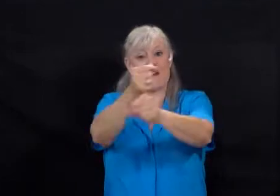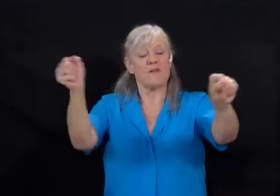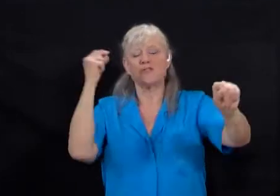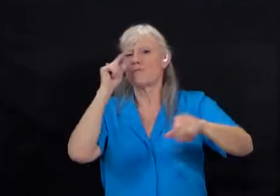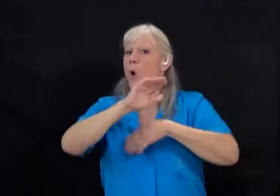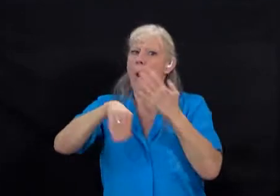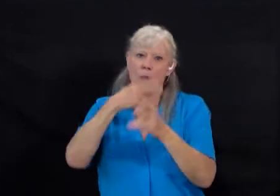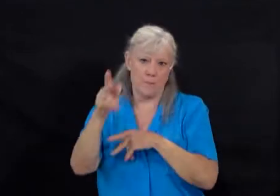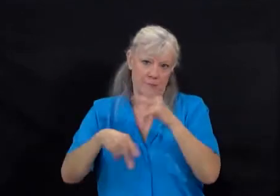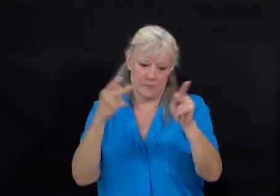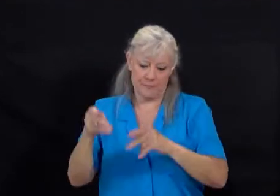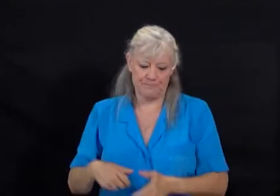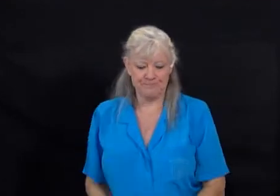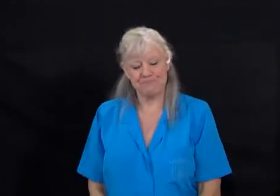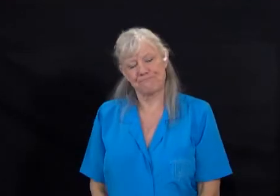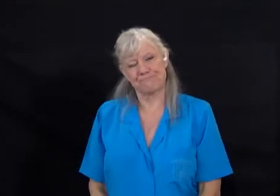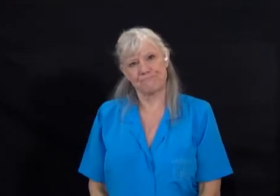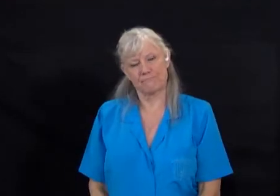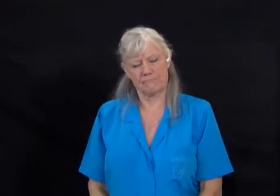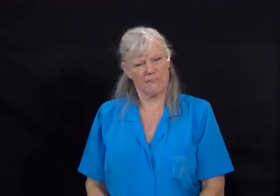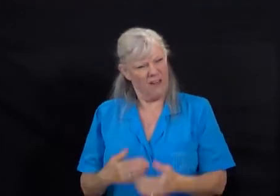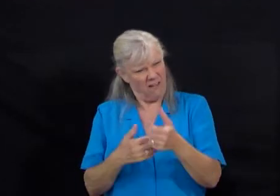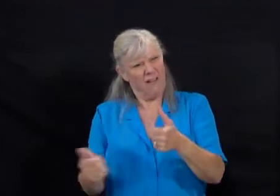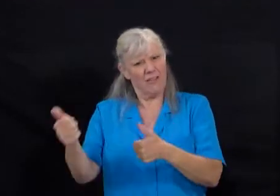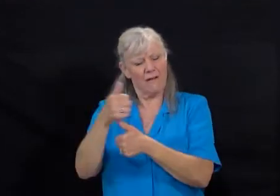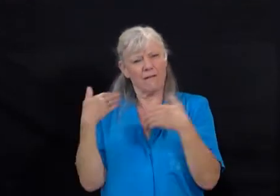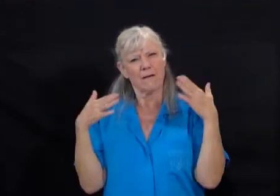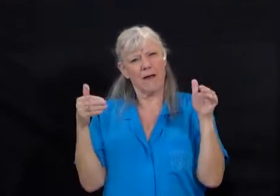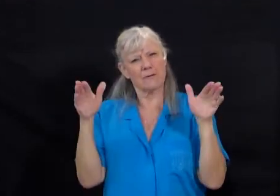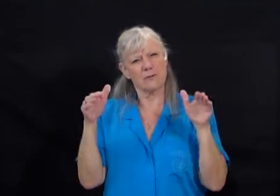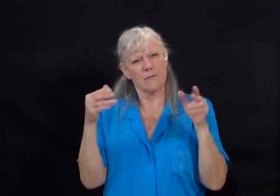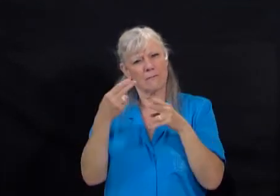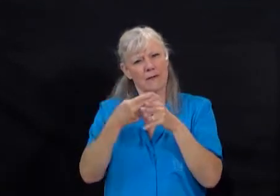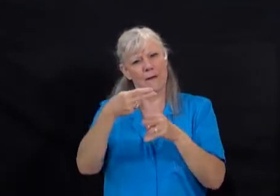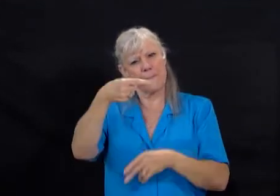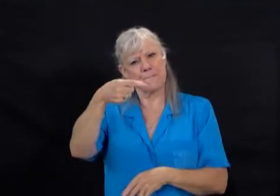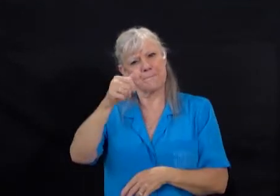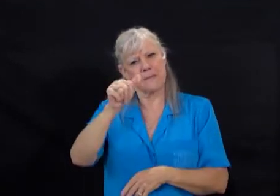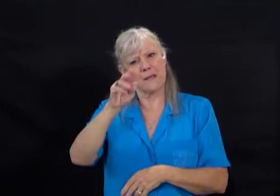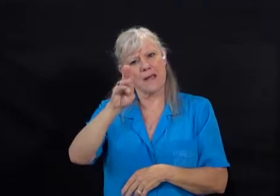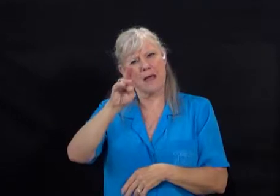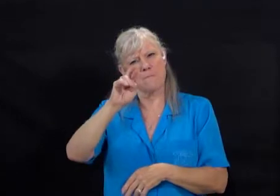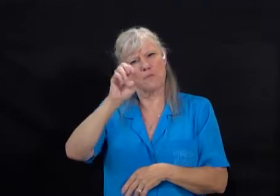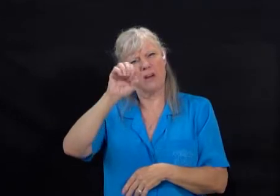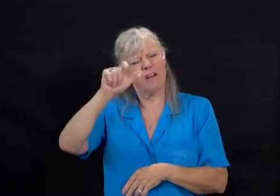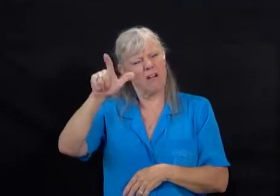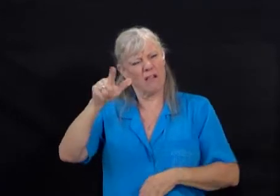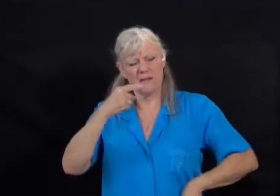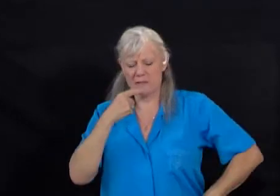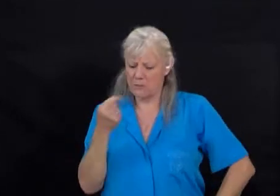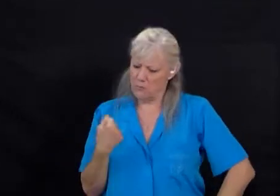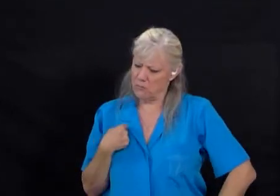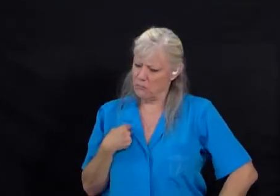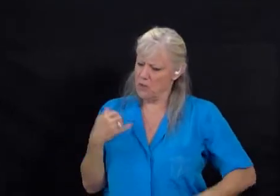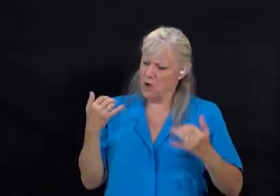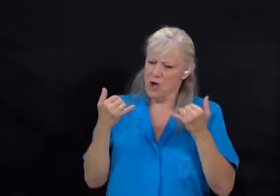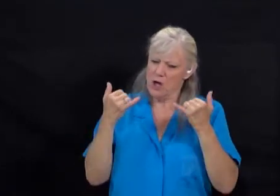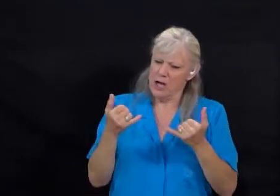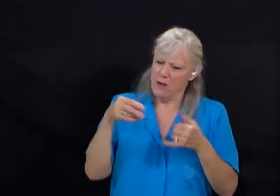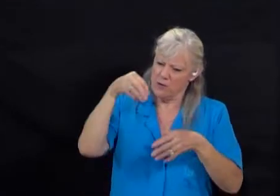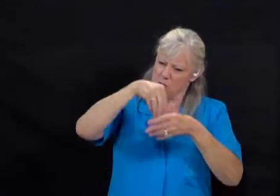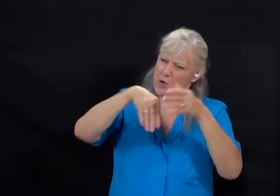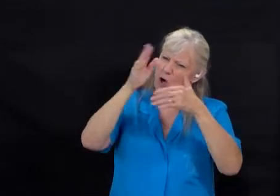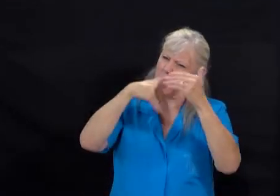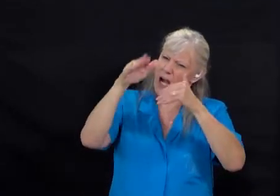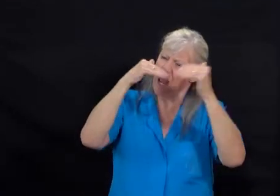world. The Archangel Gabriel asked, "Well, now that you are back in heaven,